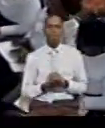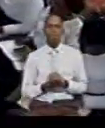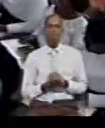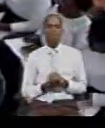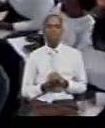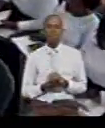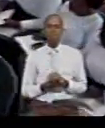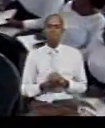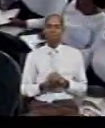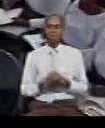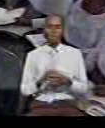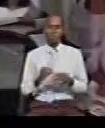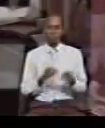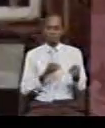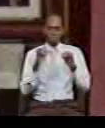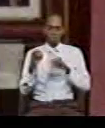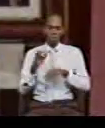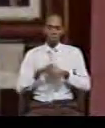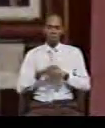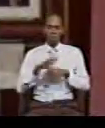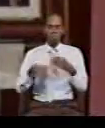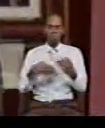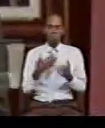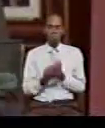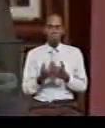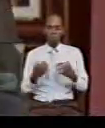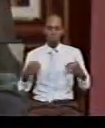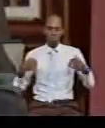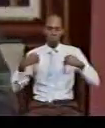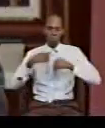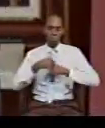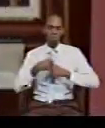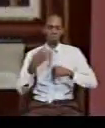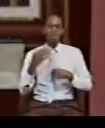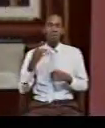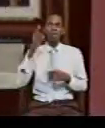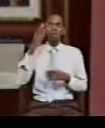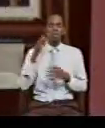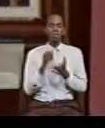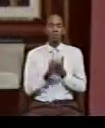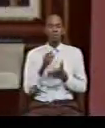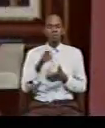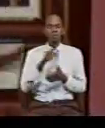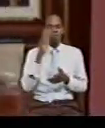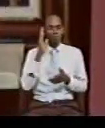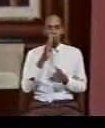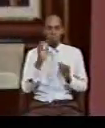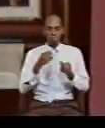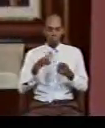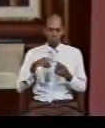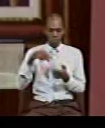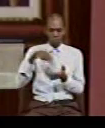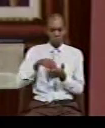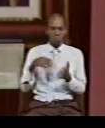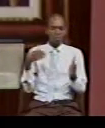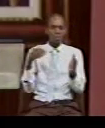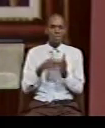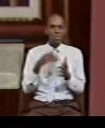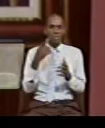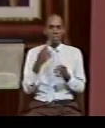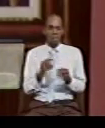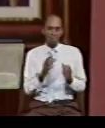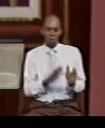Put on the whole armor of God, that ye may be able to stand against the wiles of the